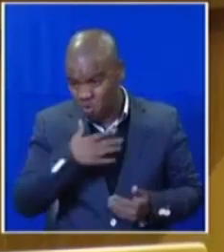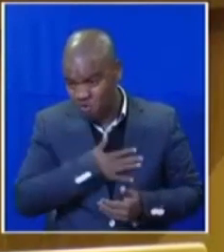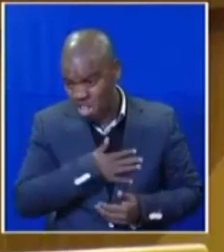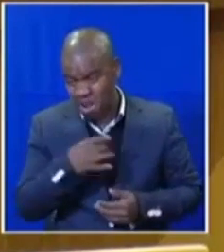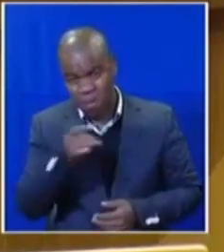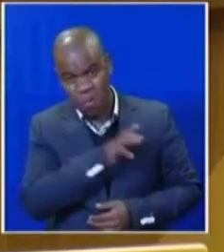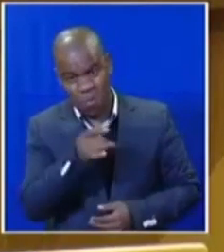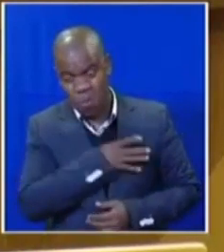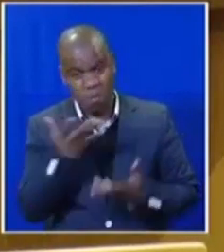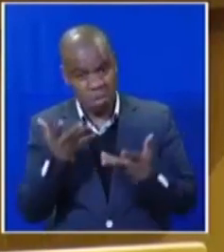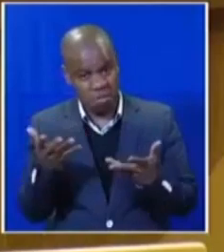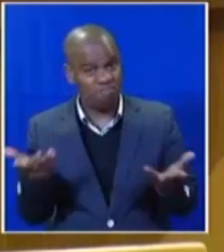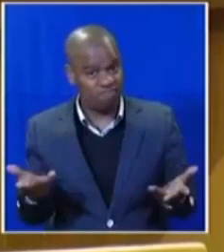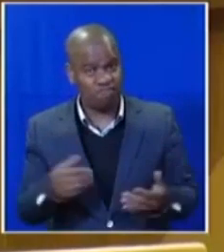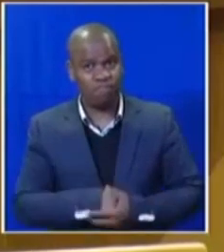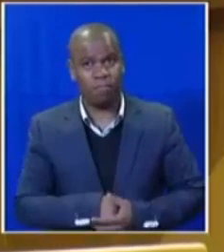Speaker.